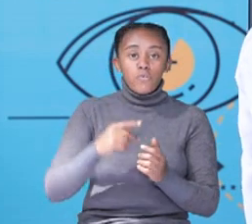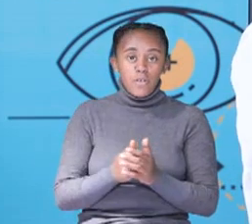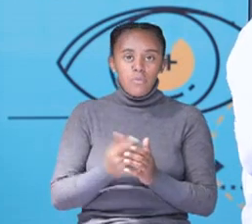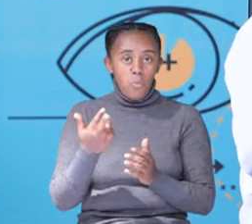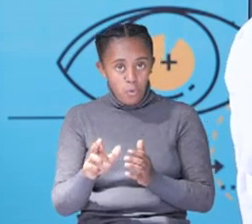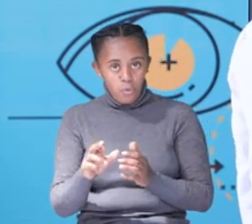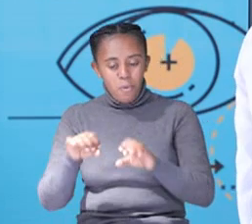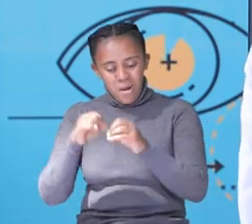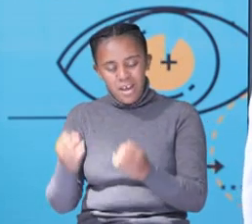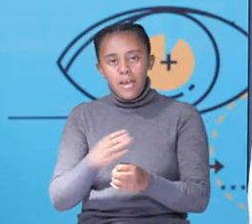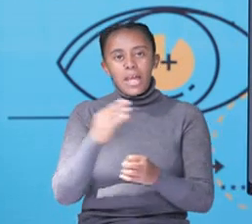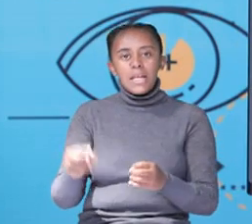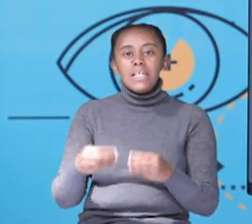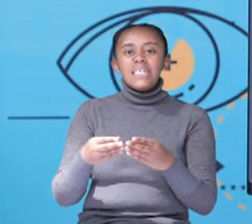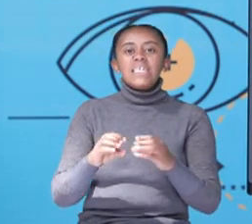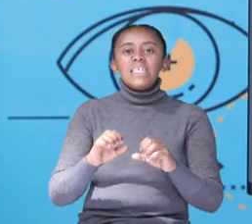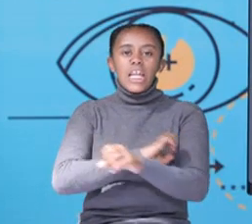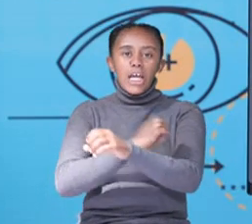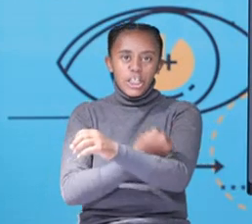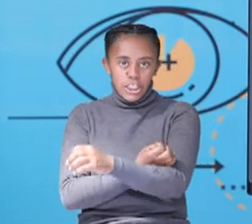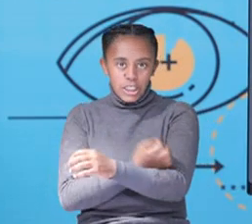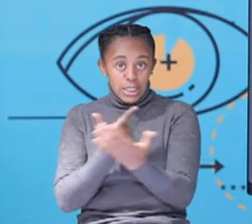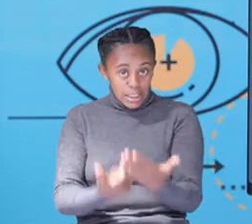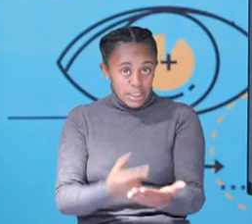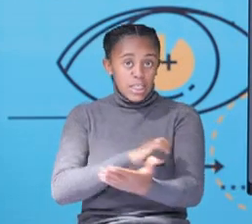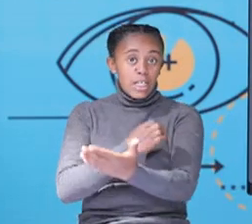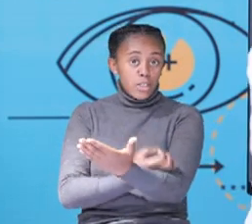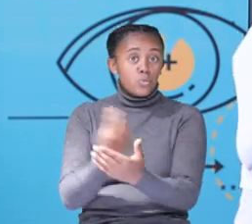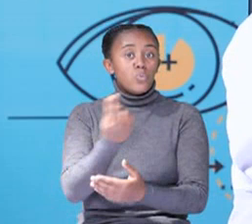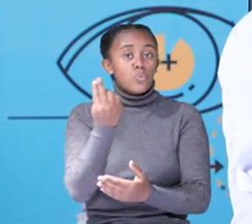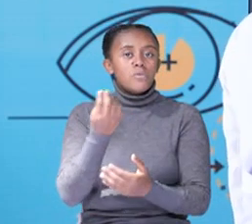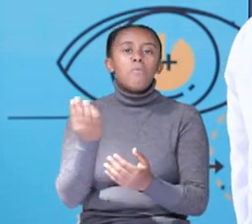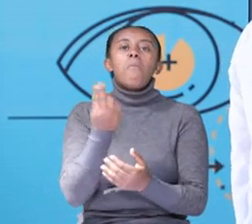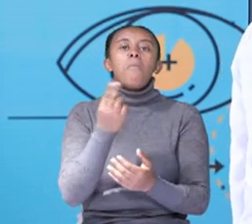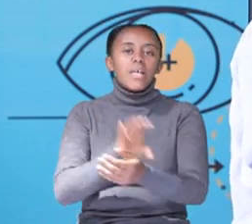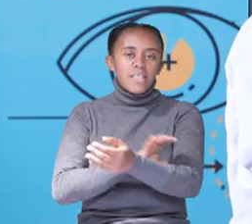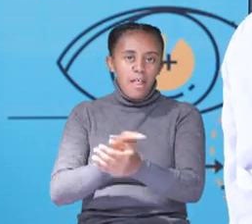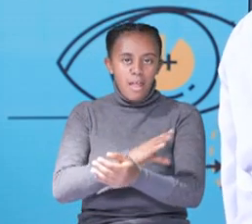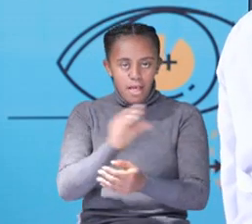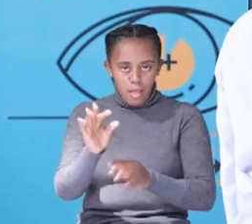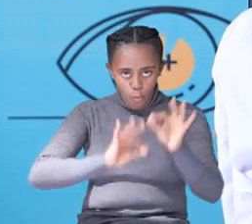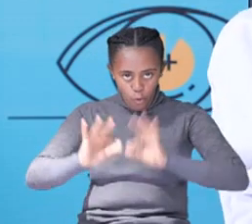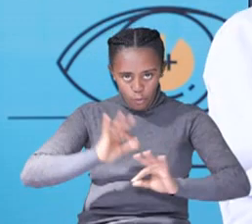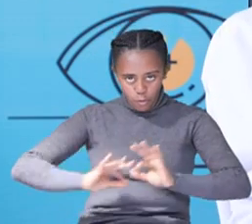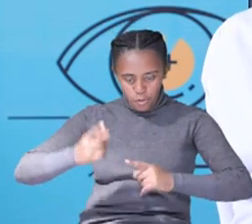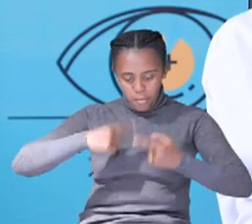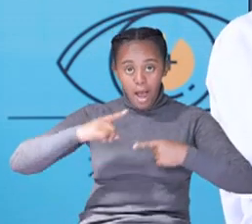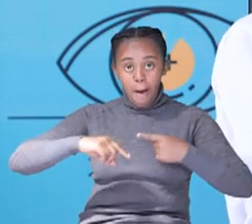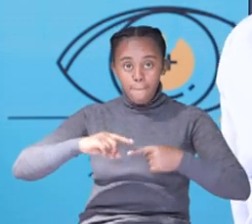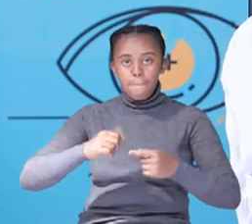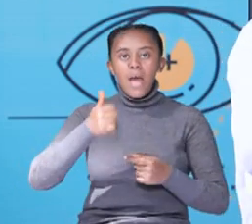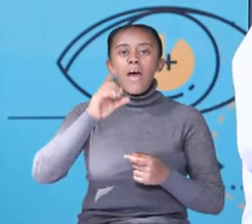will break and release energy. This energy will be used by cells, and the molecule become